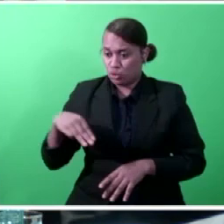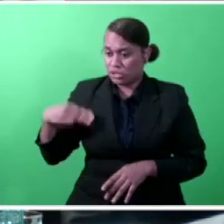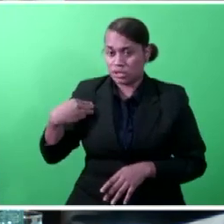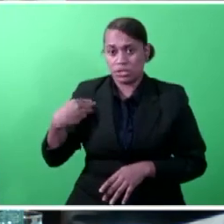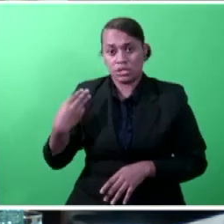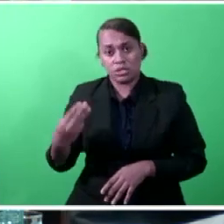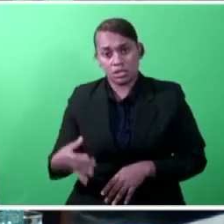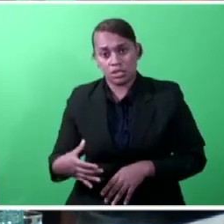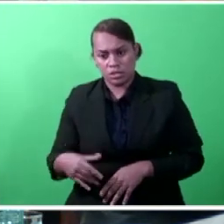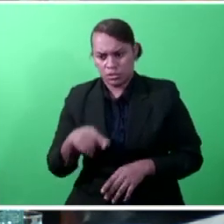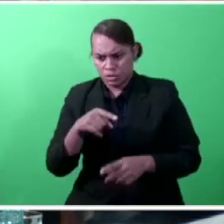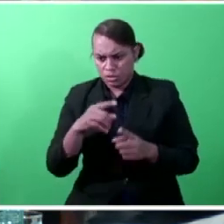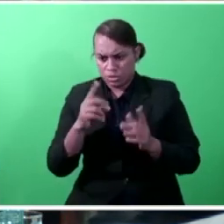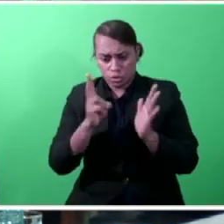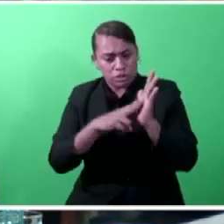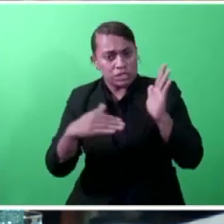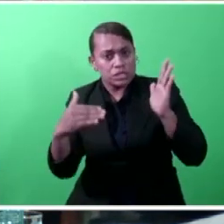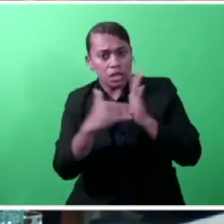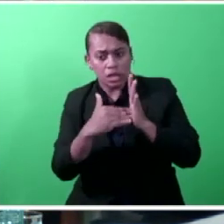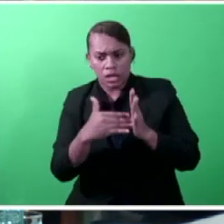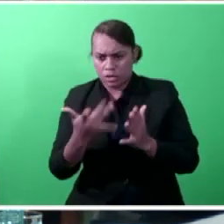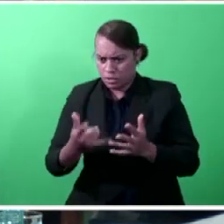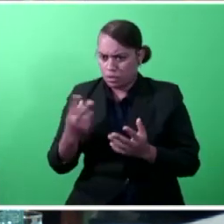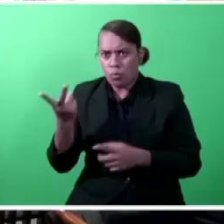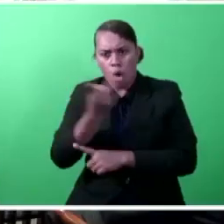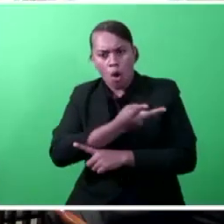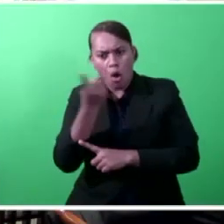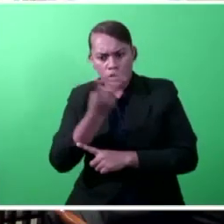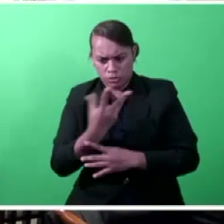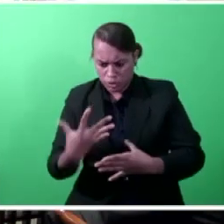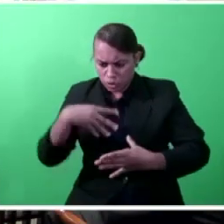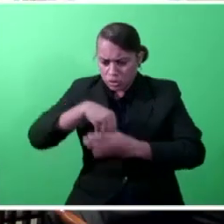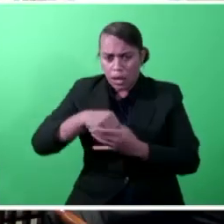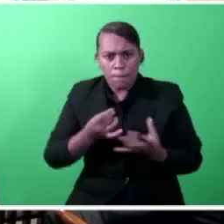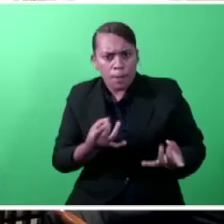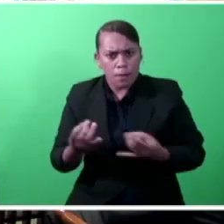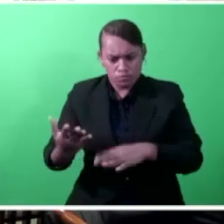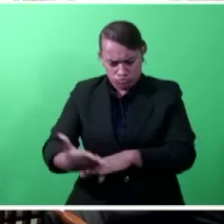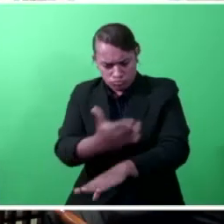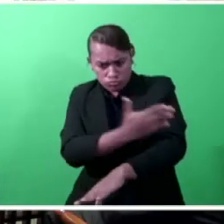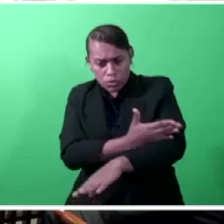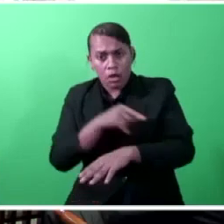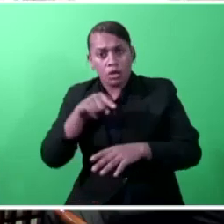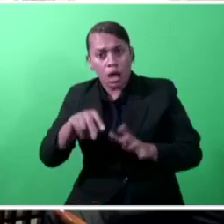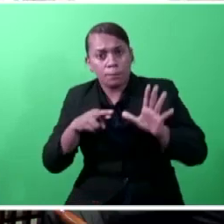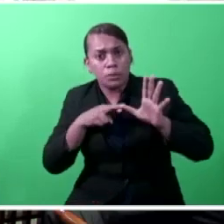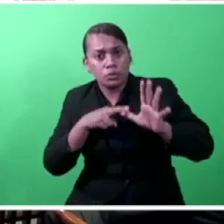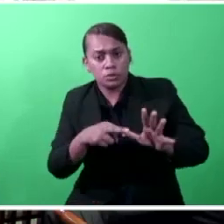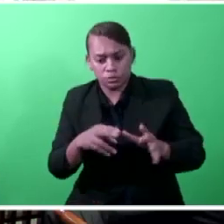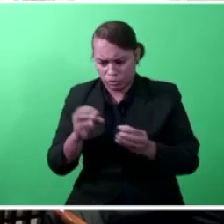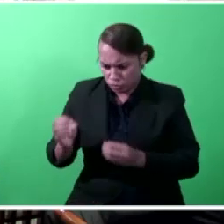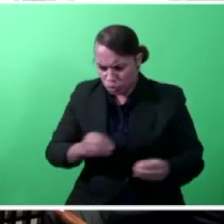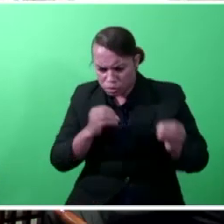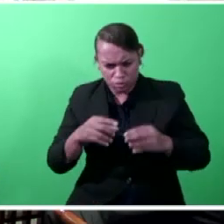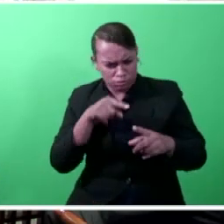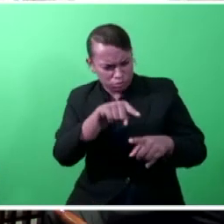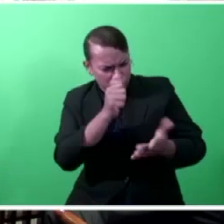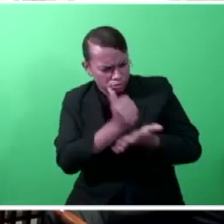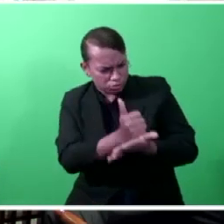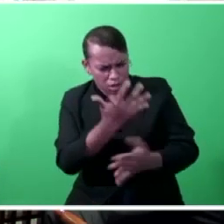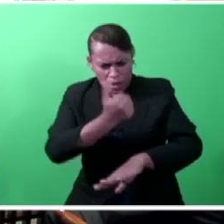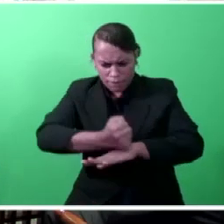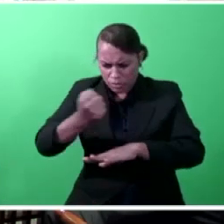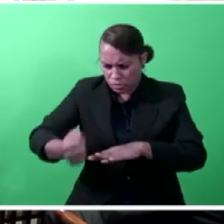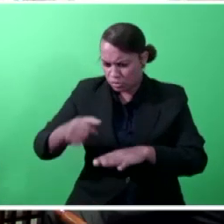the Government of New Zealand, both have internal preparedness and response arrangements to assist government in the event of a